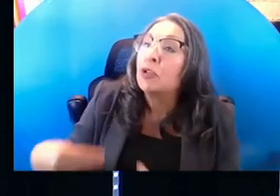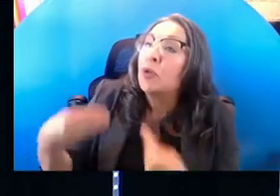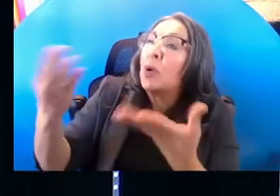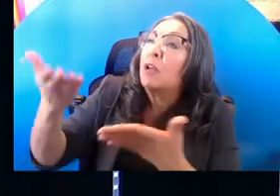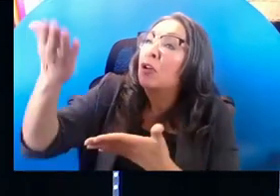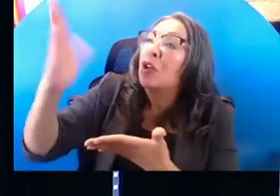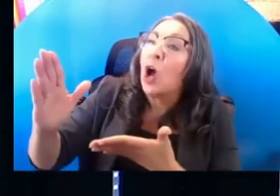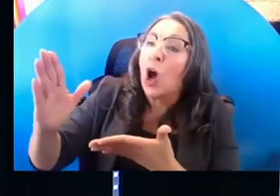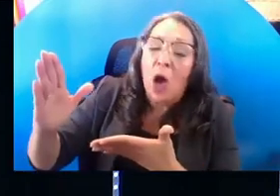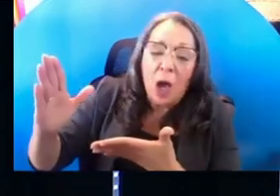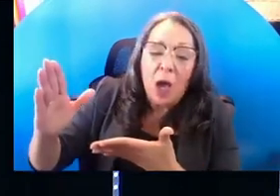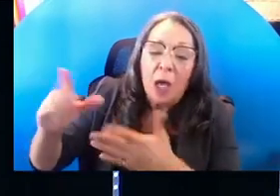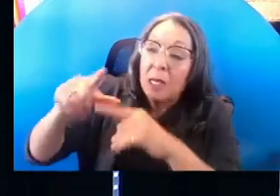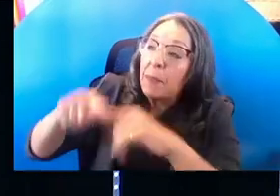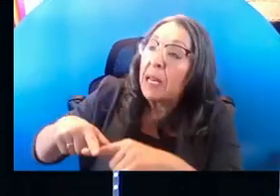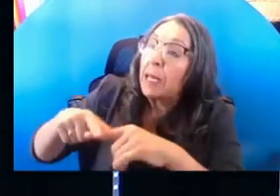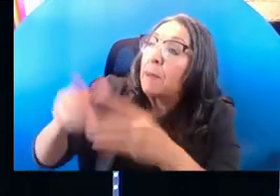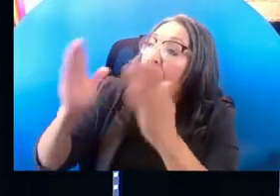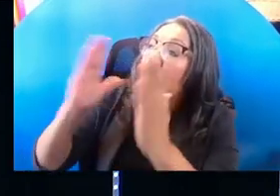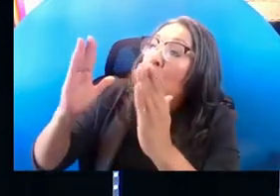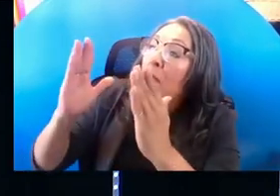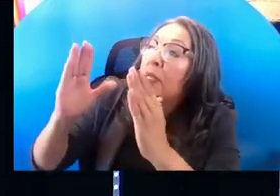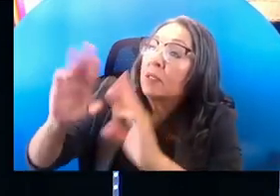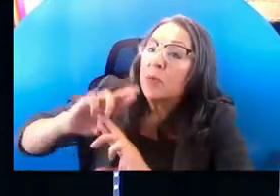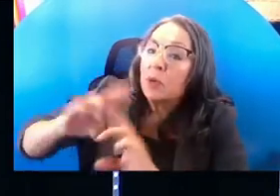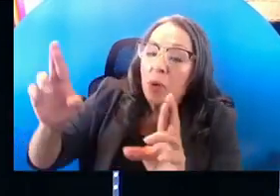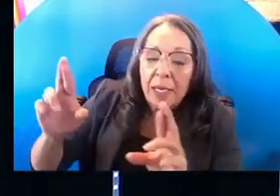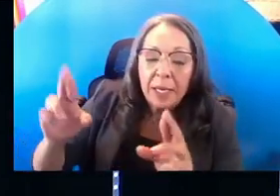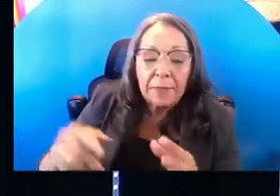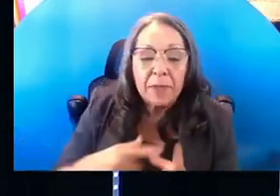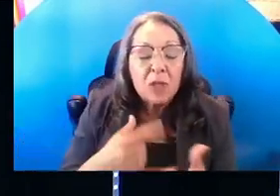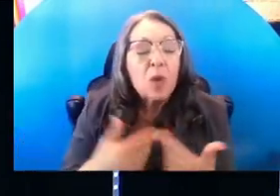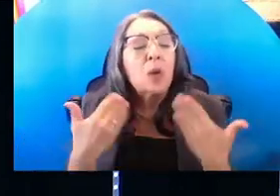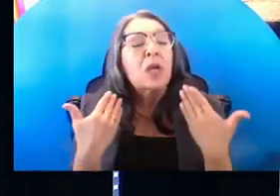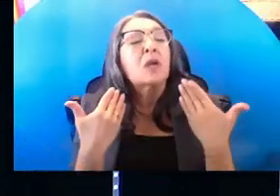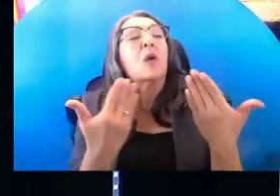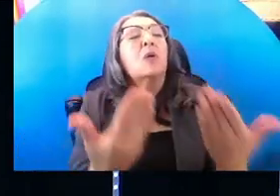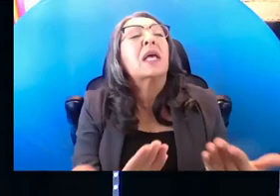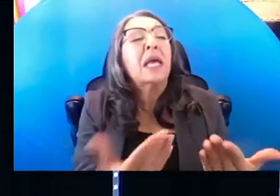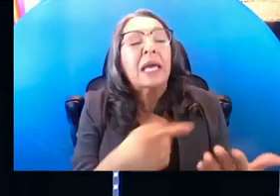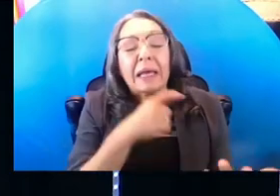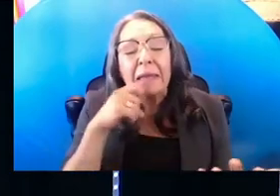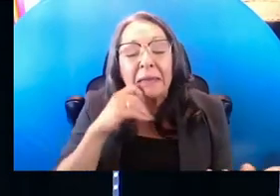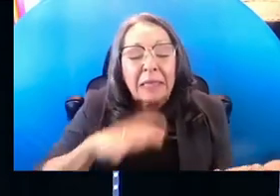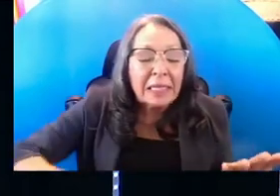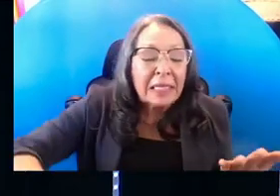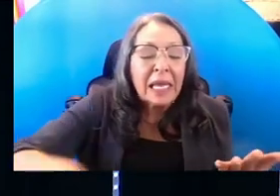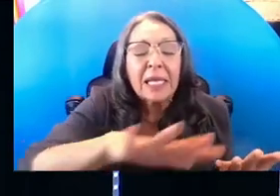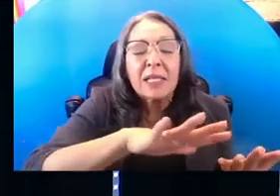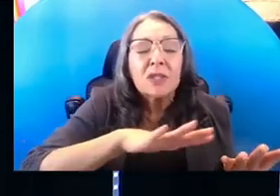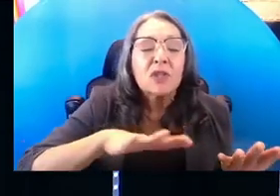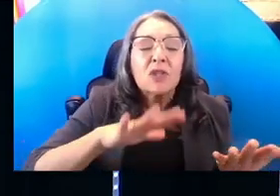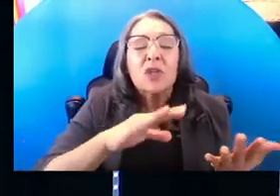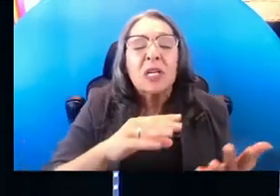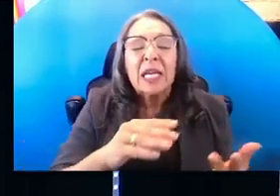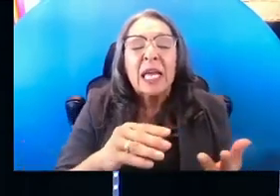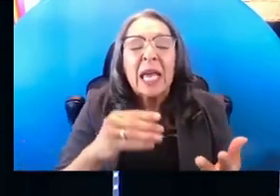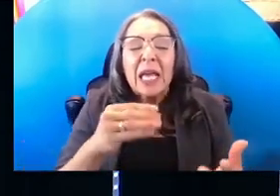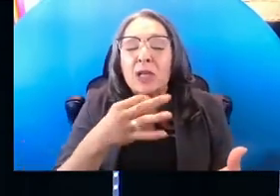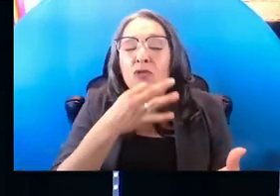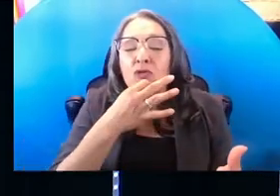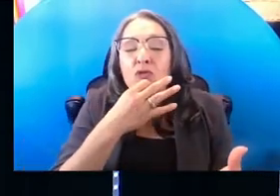focused on him so I can be ready for the season. So he goes and does this, and what happens is while he's out there, he gets to the end of his time out